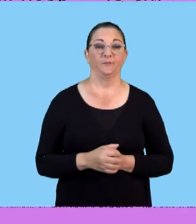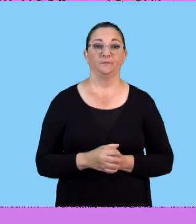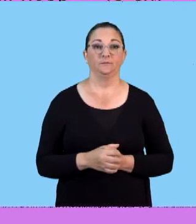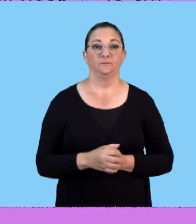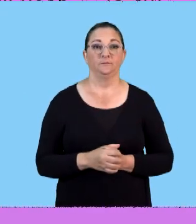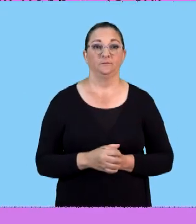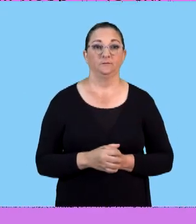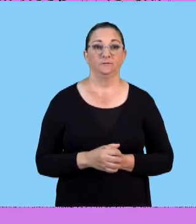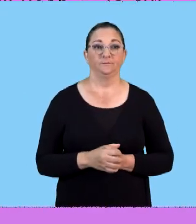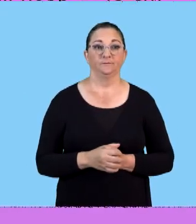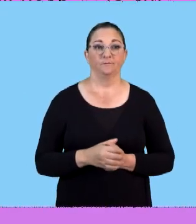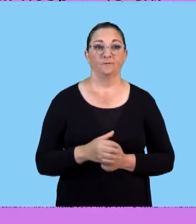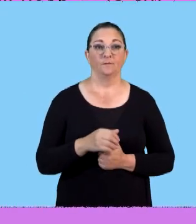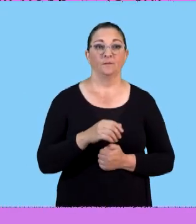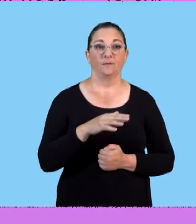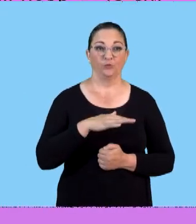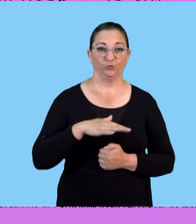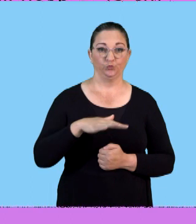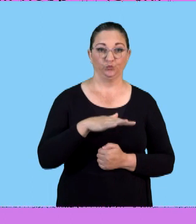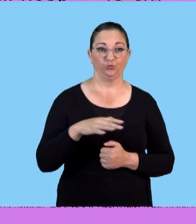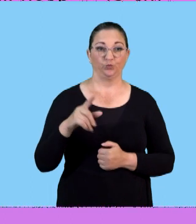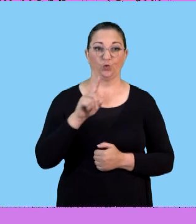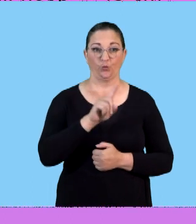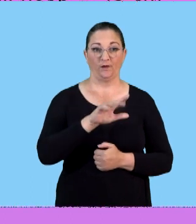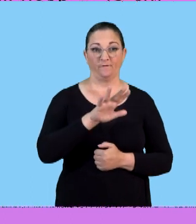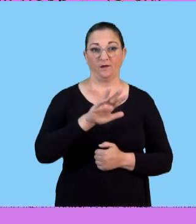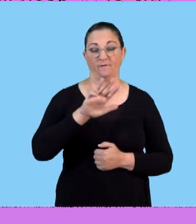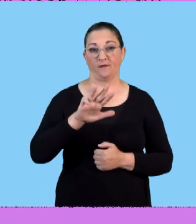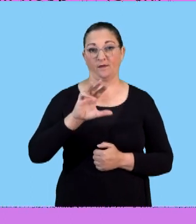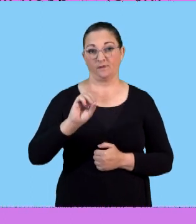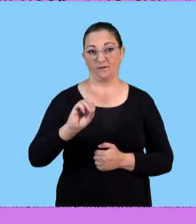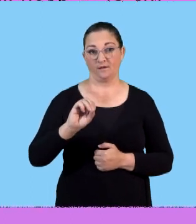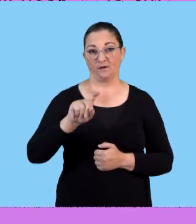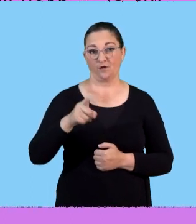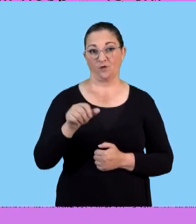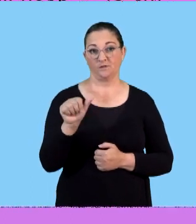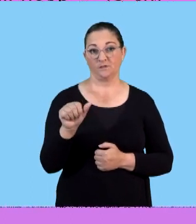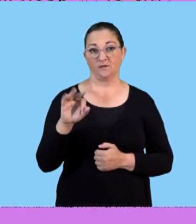ball. Okay guys, so therefore I'll take the area of the hoop, the